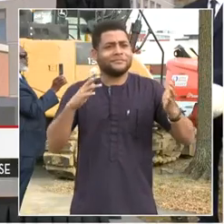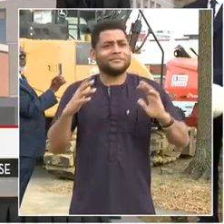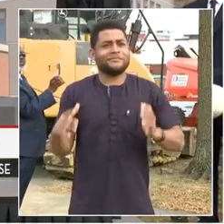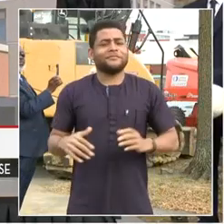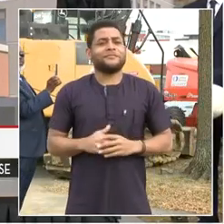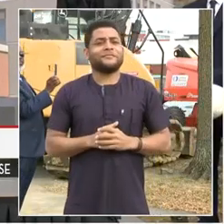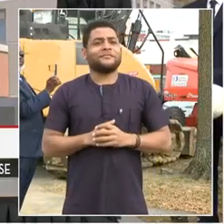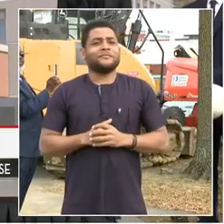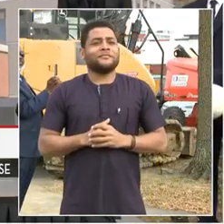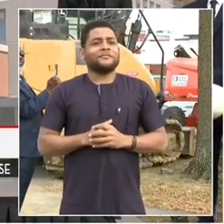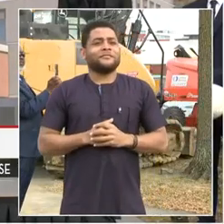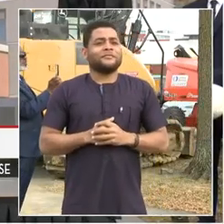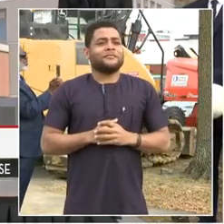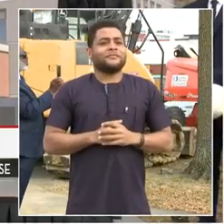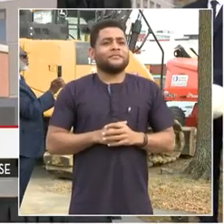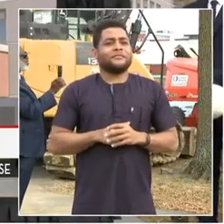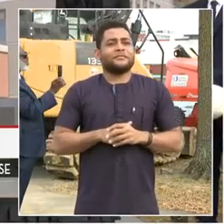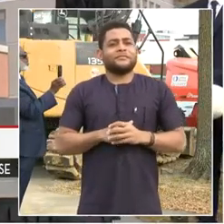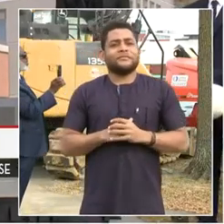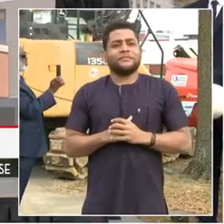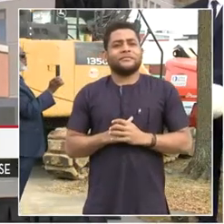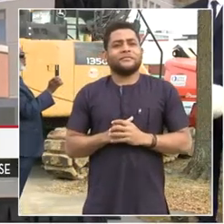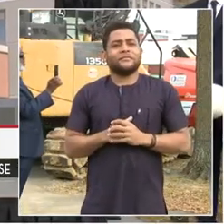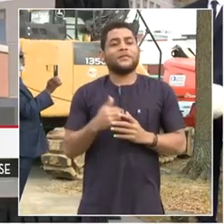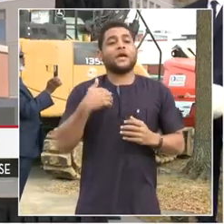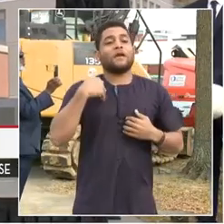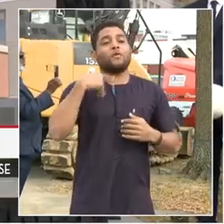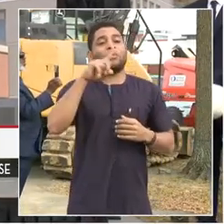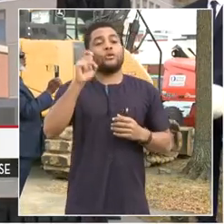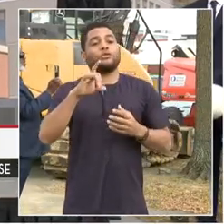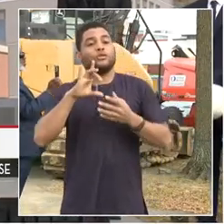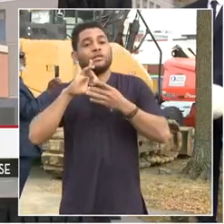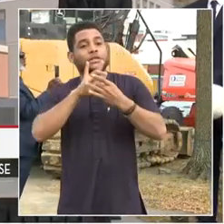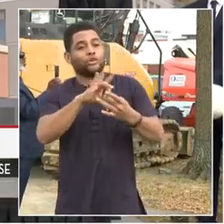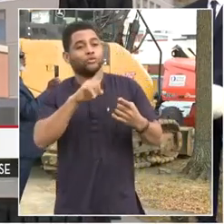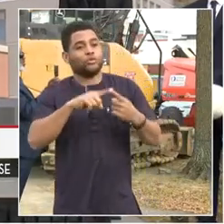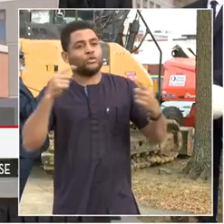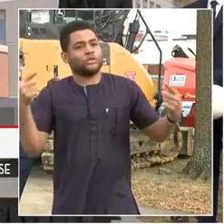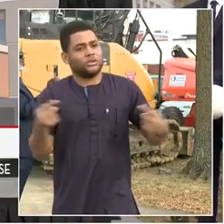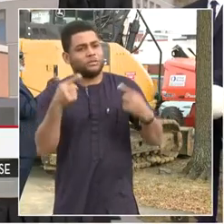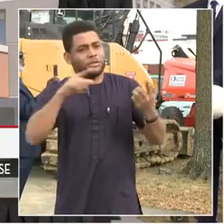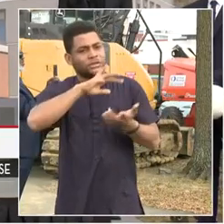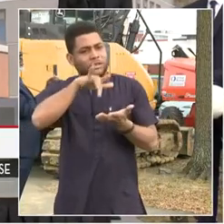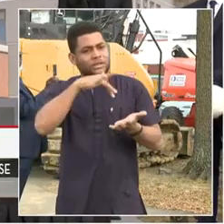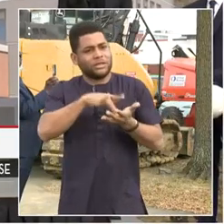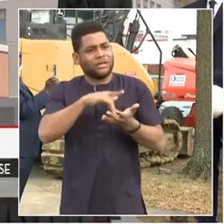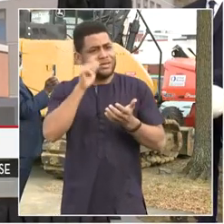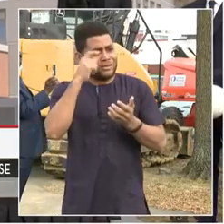Mark? I had a question about the trauma center. Can somebody expand a little bit about the trauma